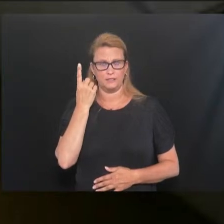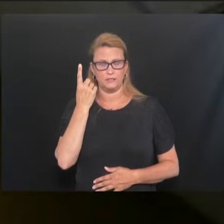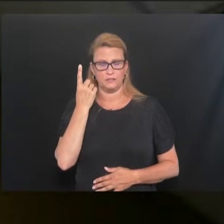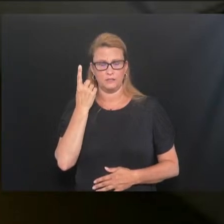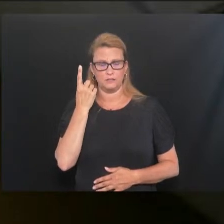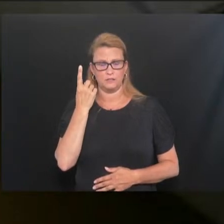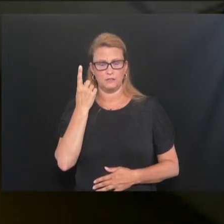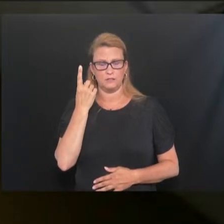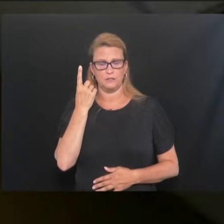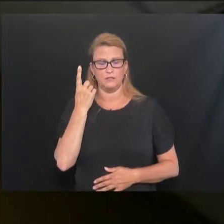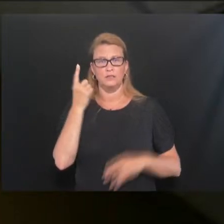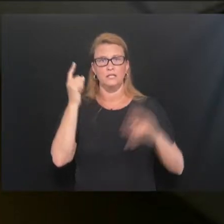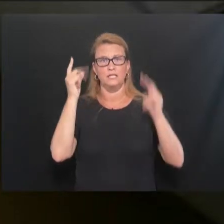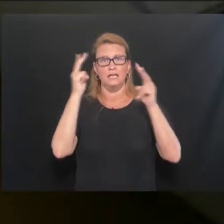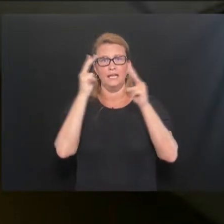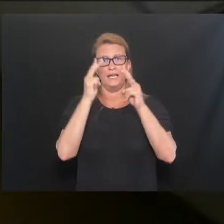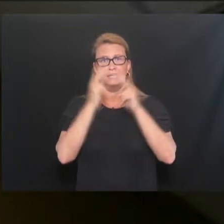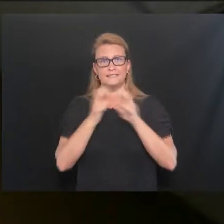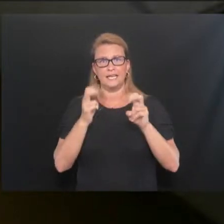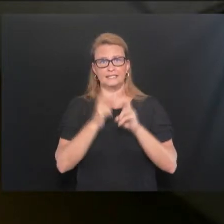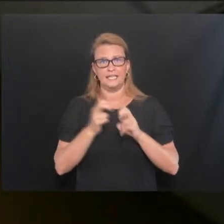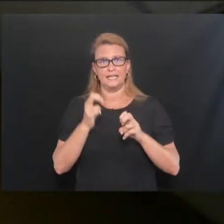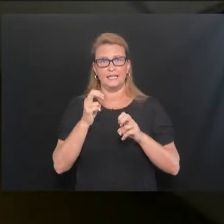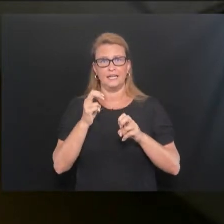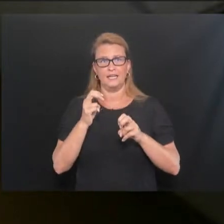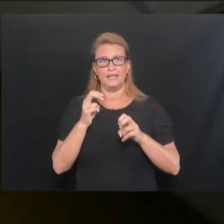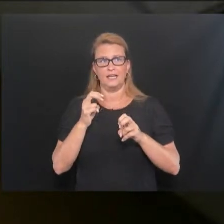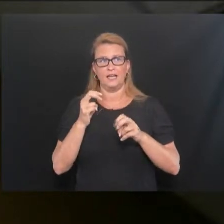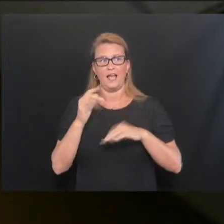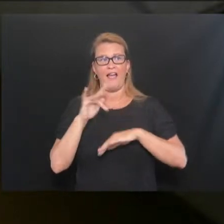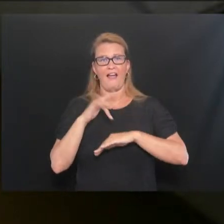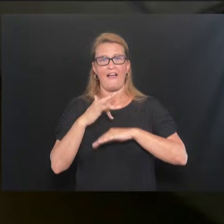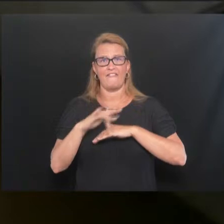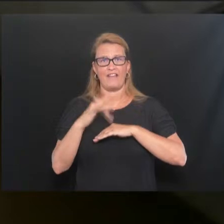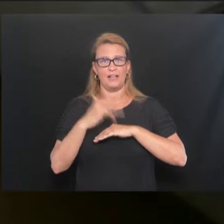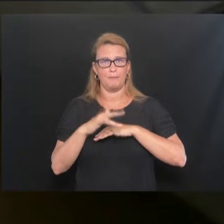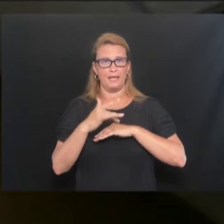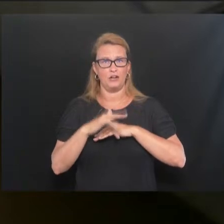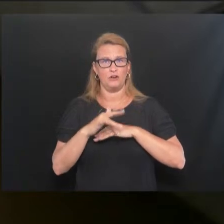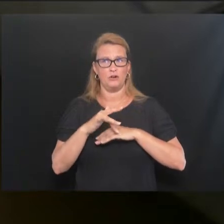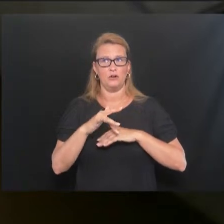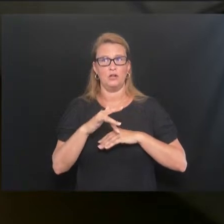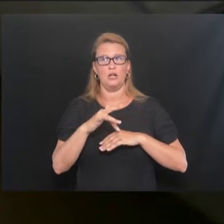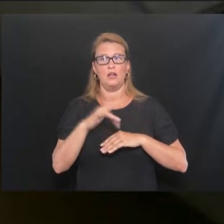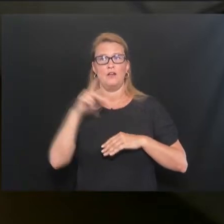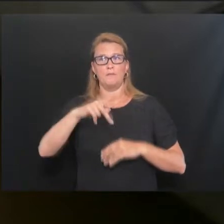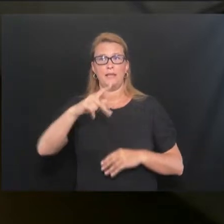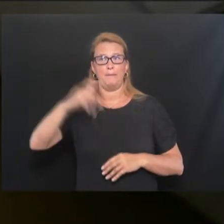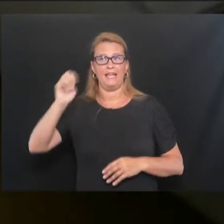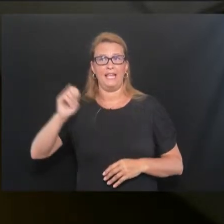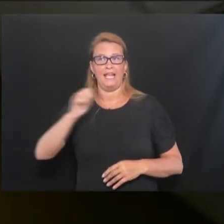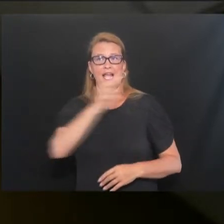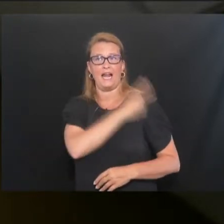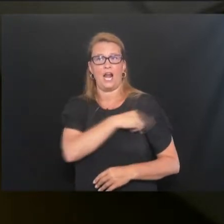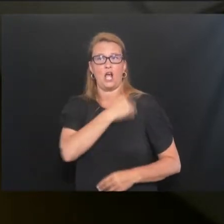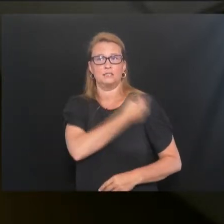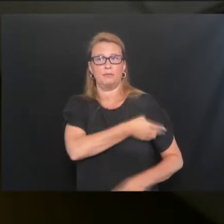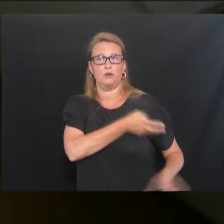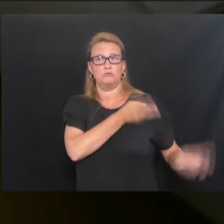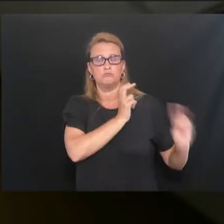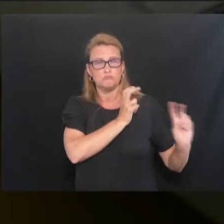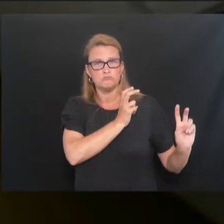state is assessing the availability of personal protective equipment and hospital beds. But I think I also heard General Hoyer